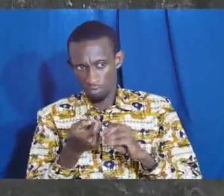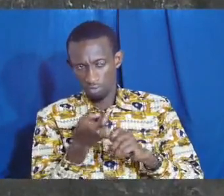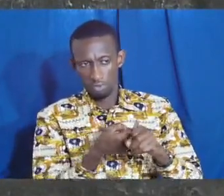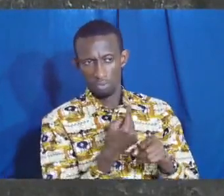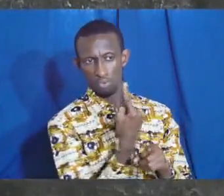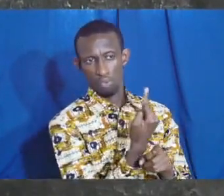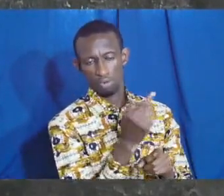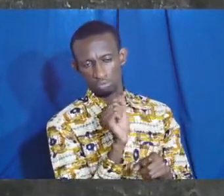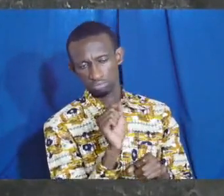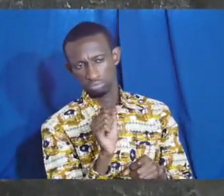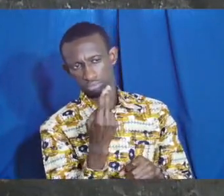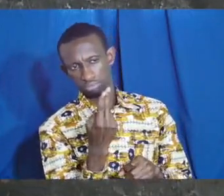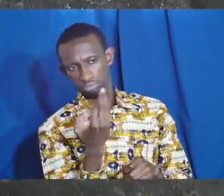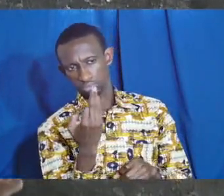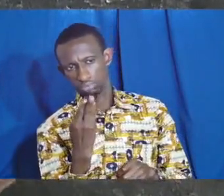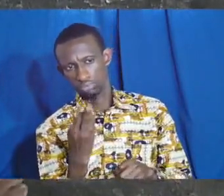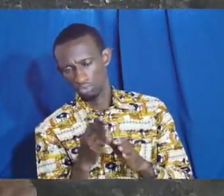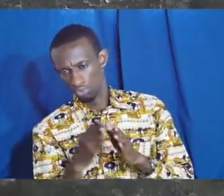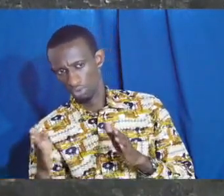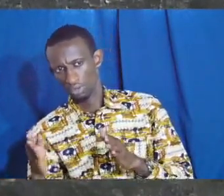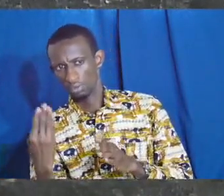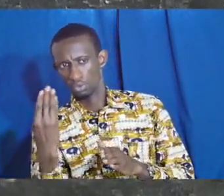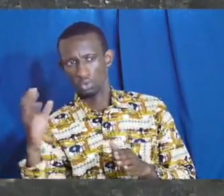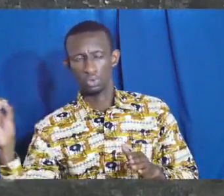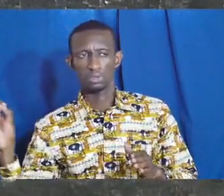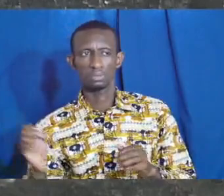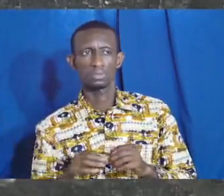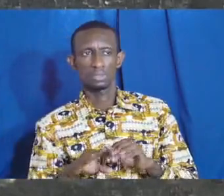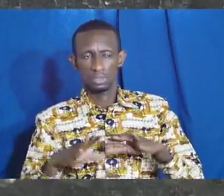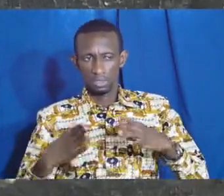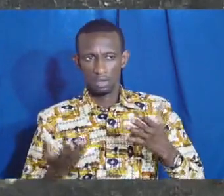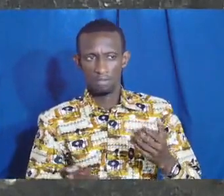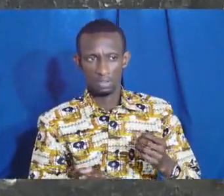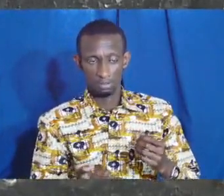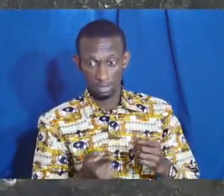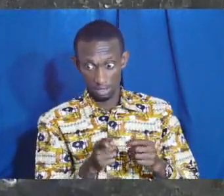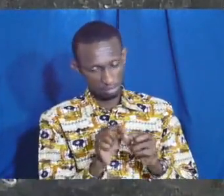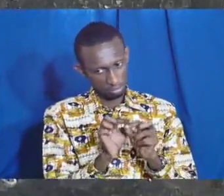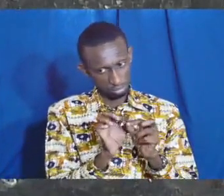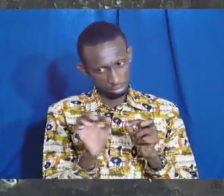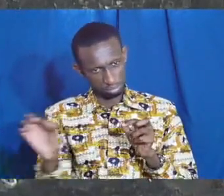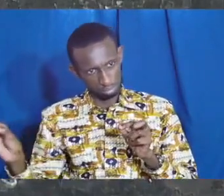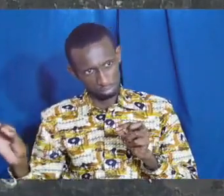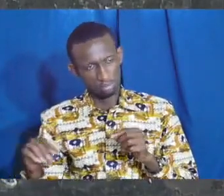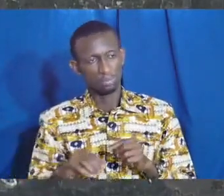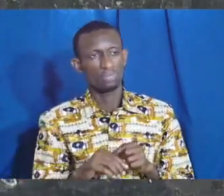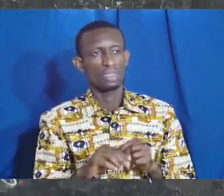maybe up to 40. And then I have this supposed to be the rate of reaction.